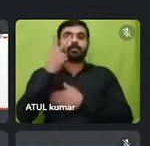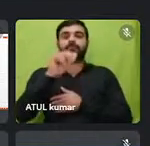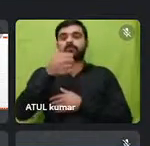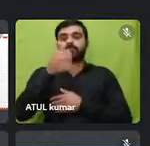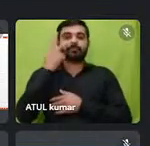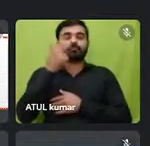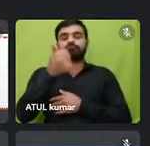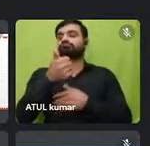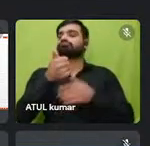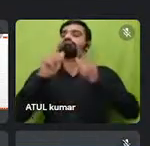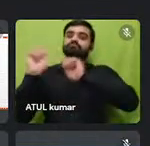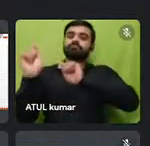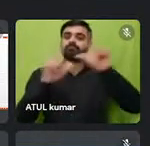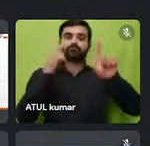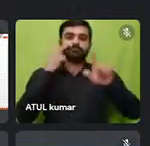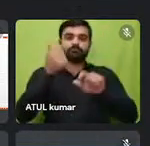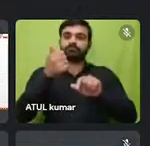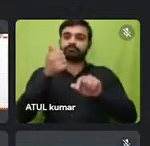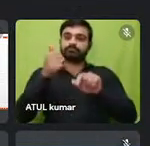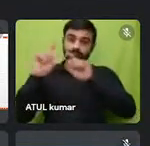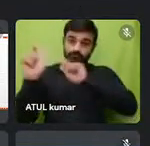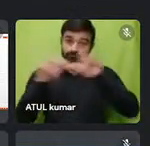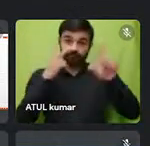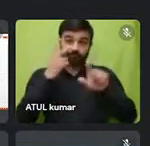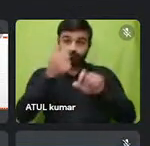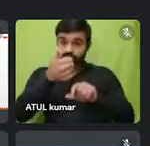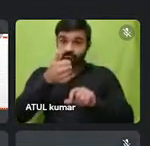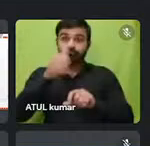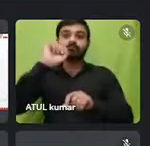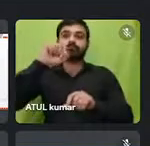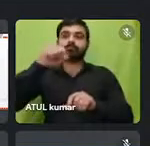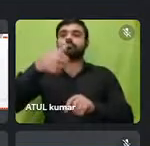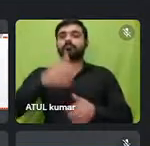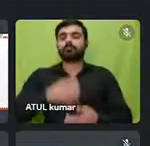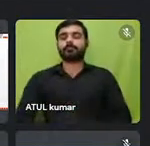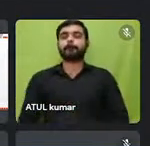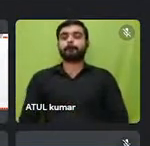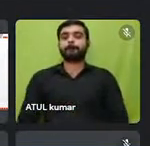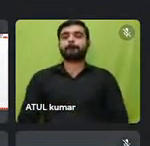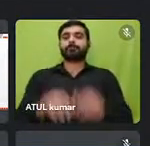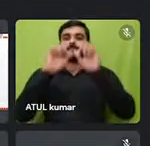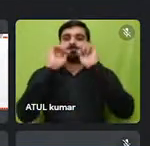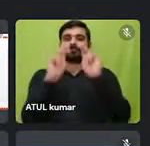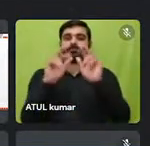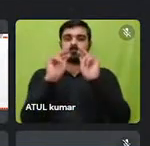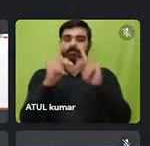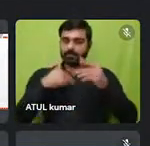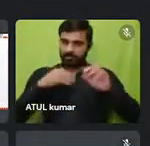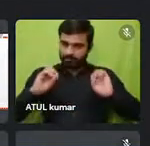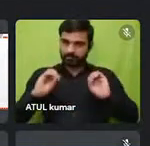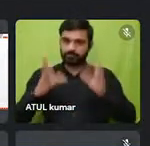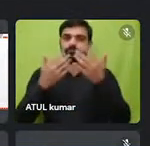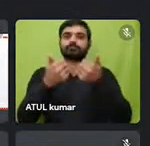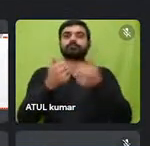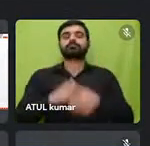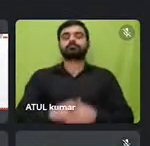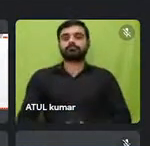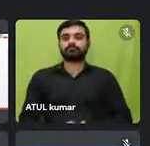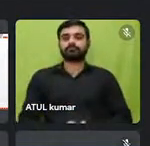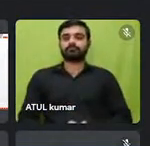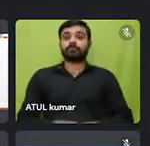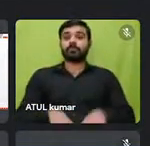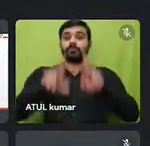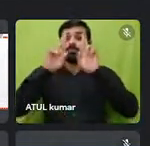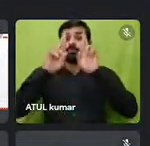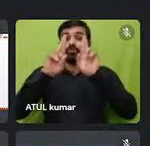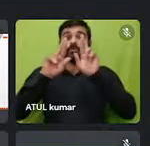PPT. You can see the presentation? Yes. Okay, I'll start then and hope it's